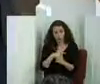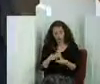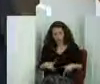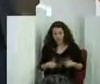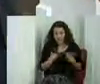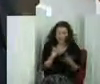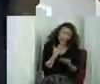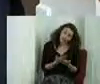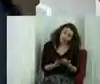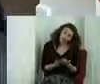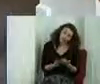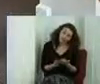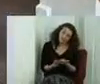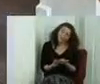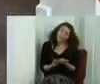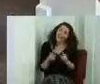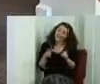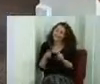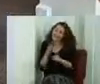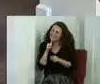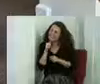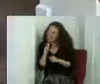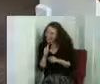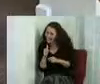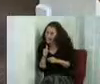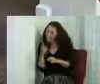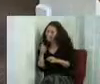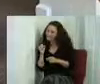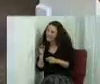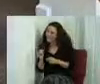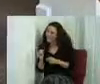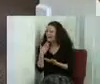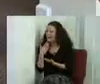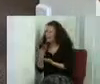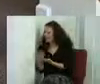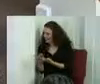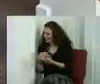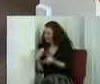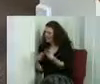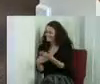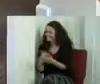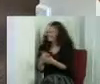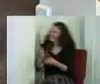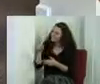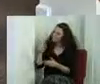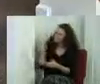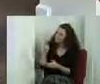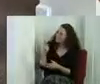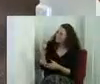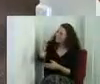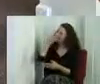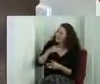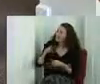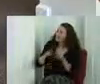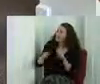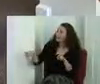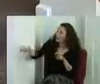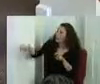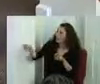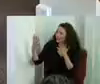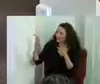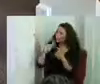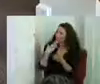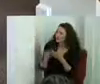the good and the not so good. You know, Florin Charney's on the front row this morning, and I want to say it's great to see him back this